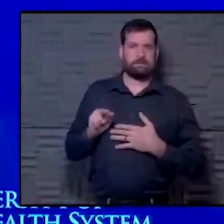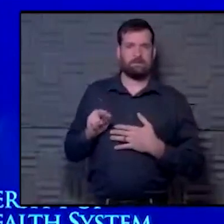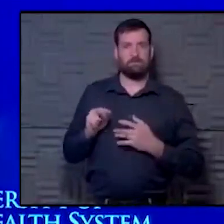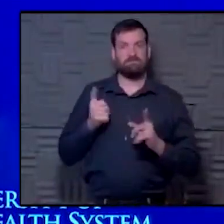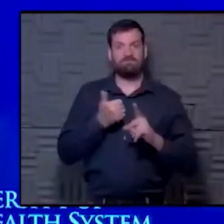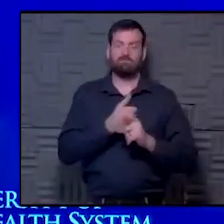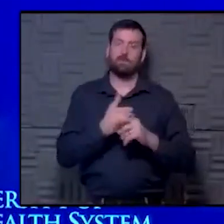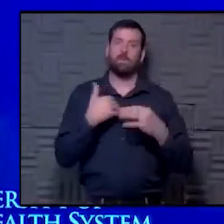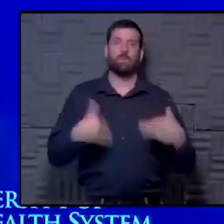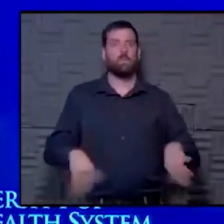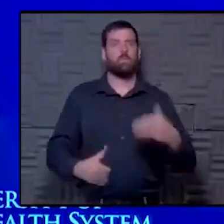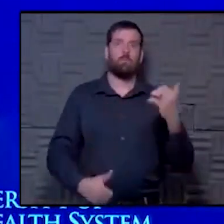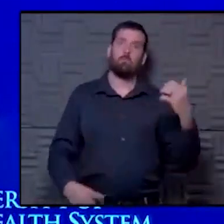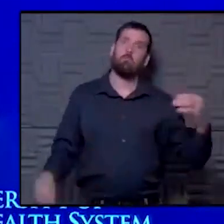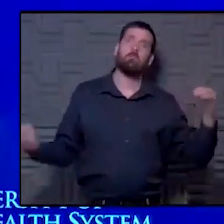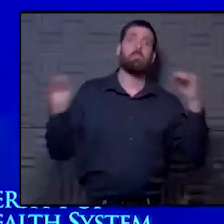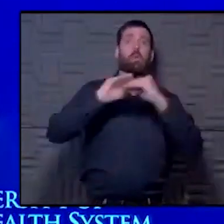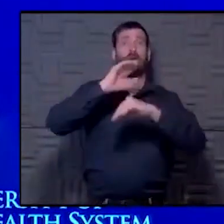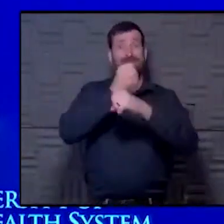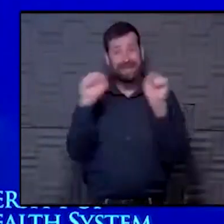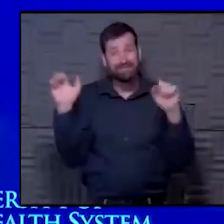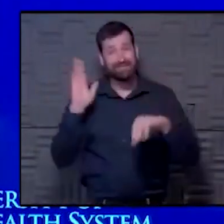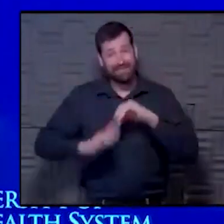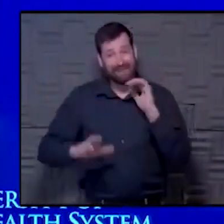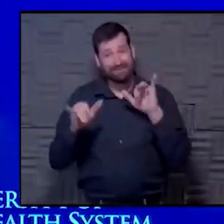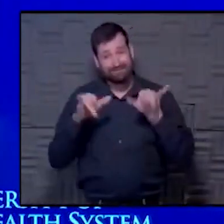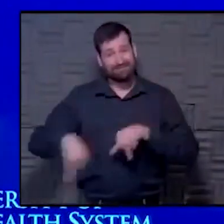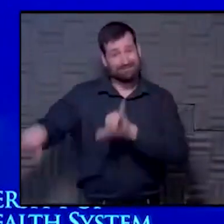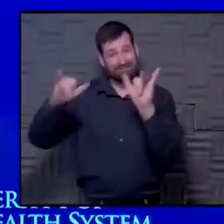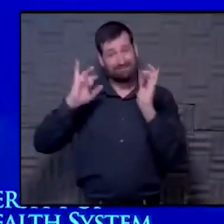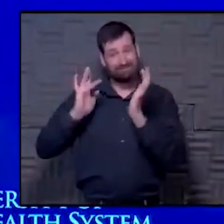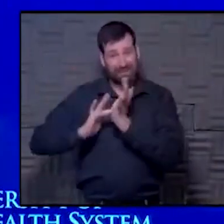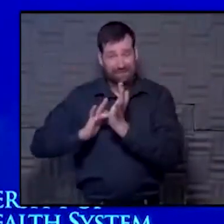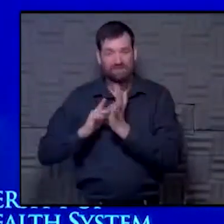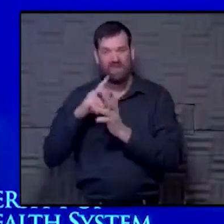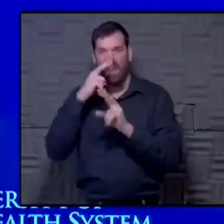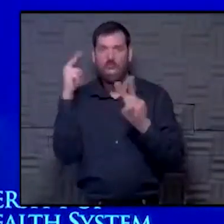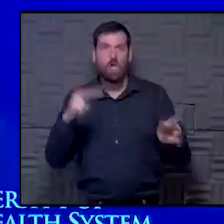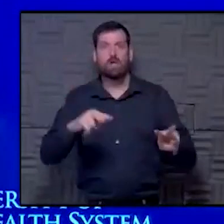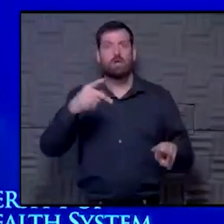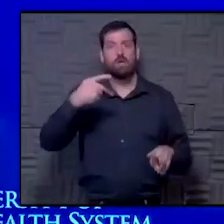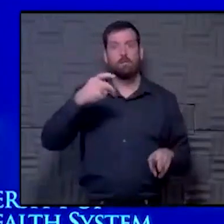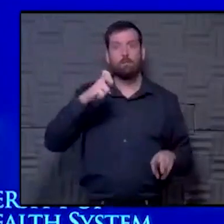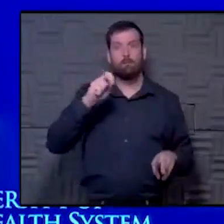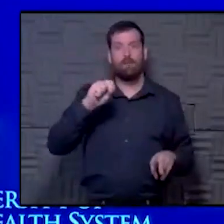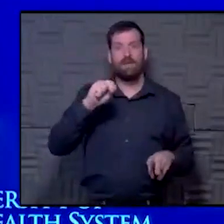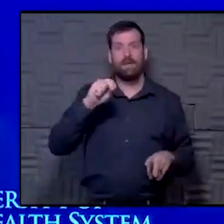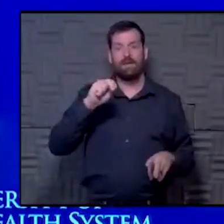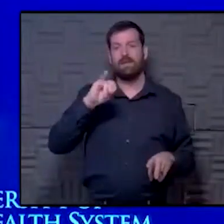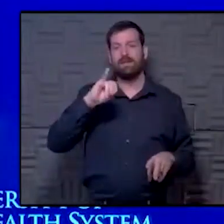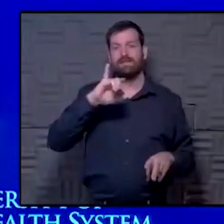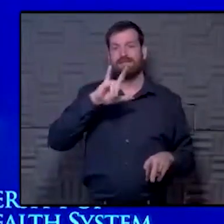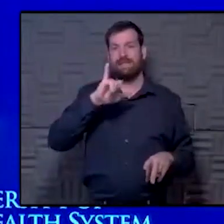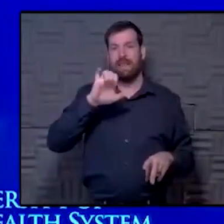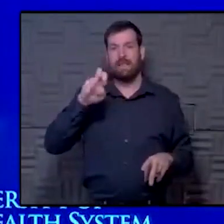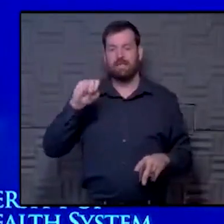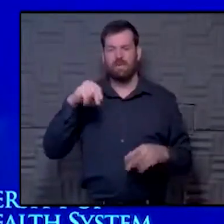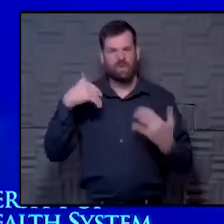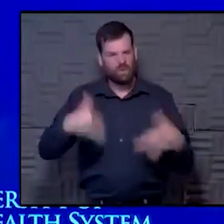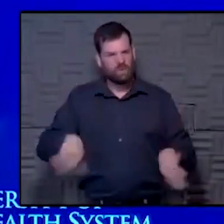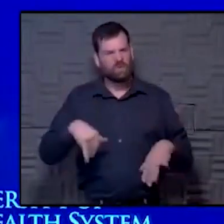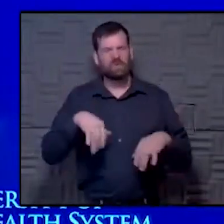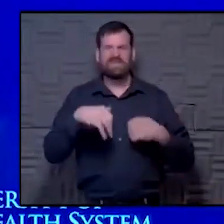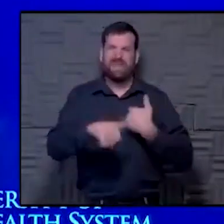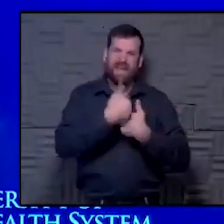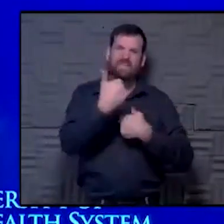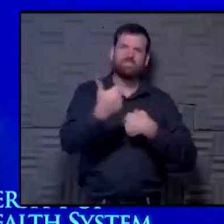so much safer than most of the medications you take, if you looked at the side effect profile for penicillin, you would say, what a dangerous drug. I'll never